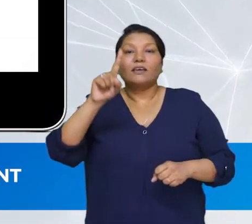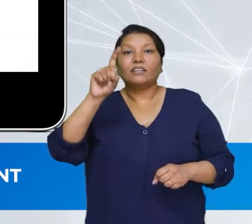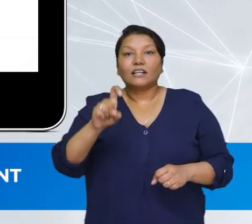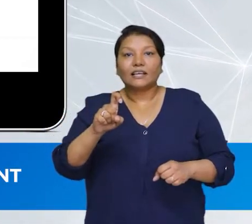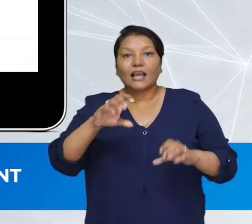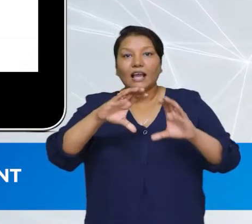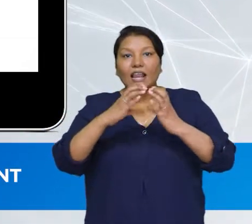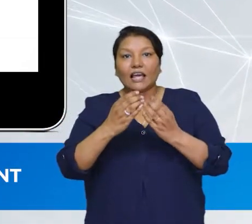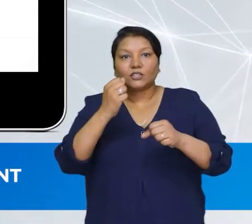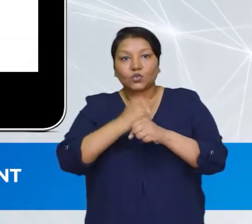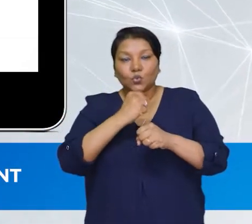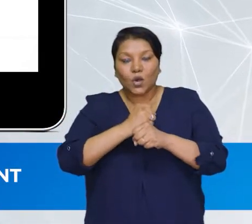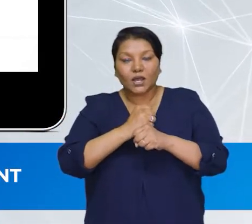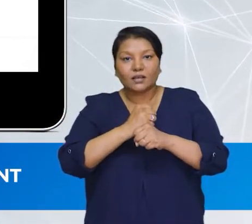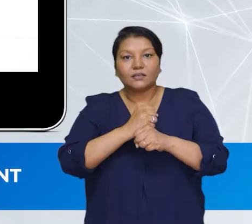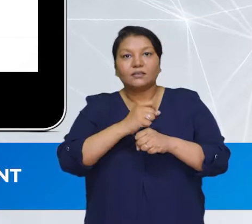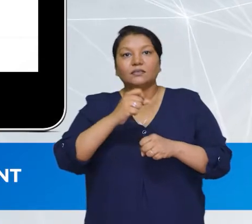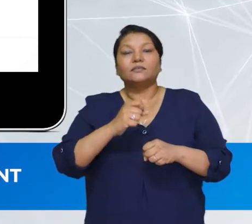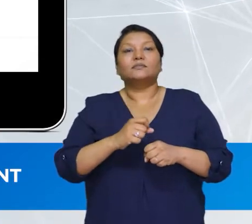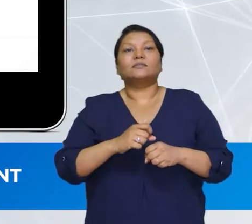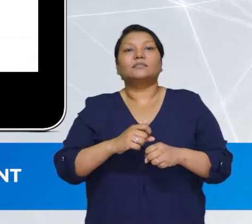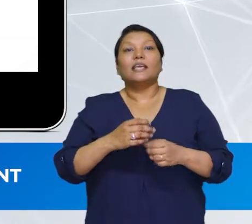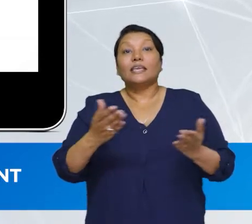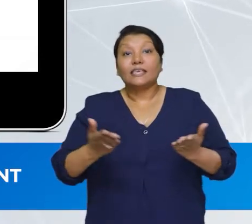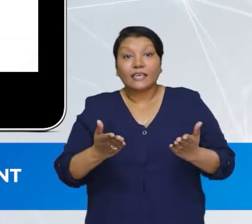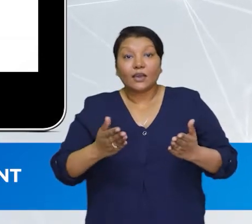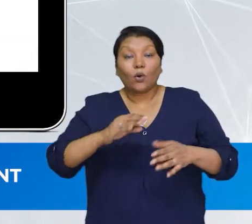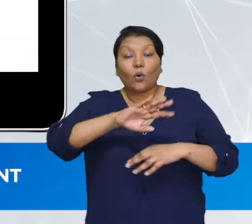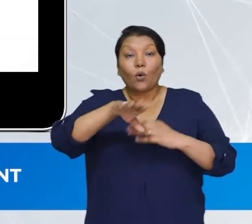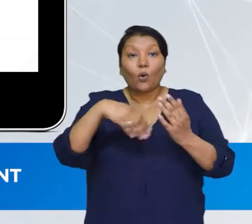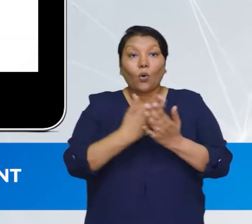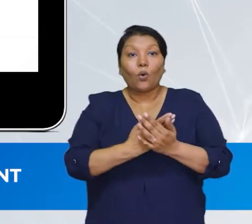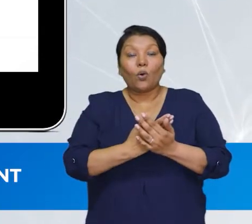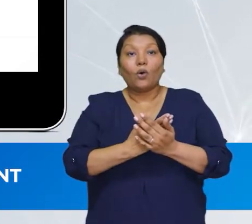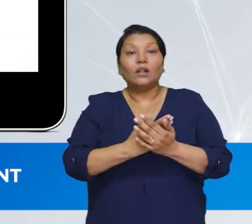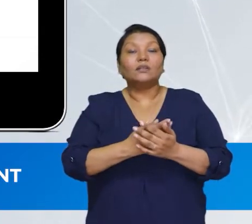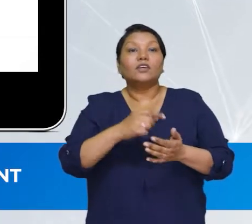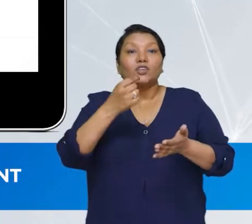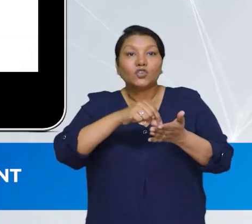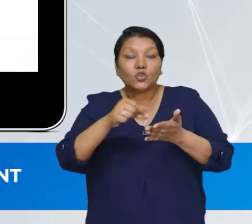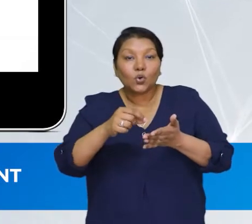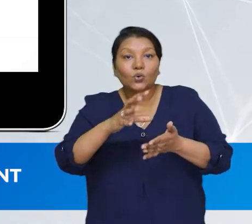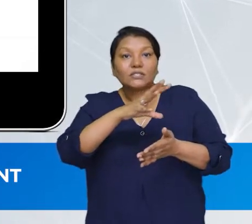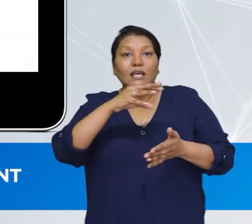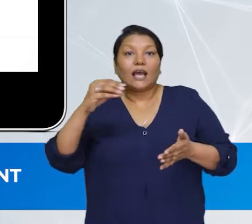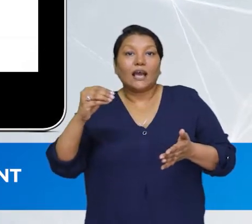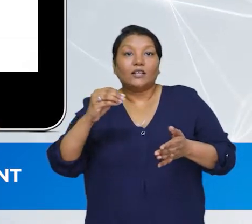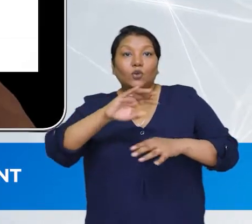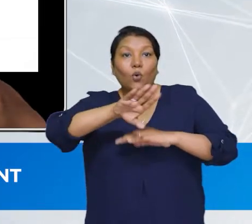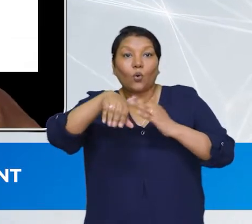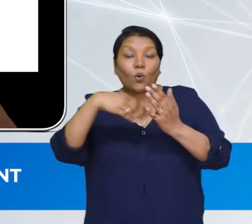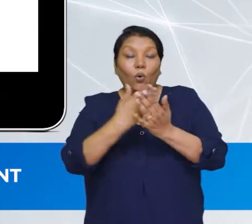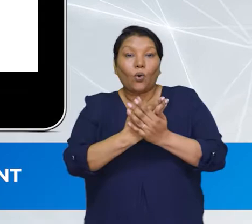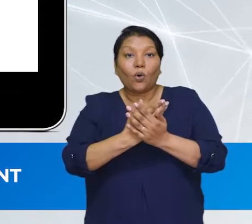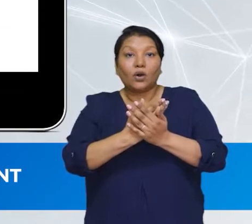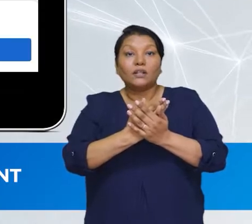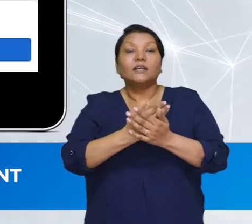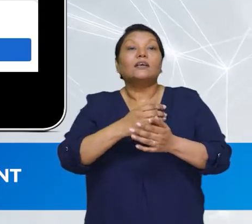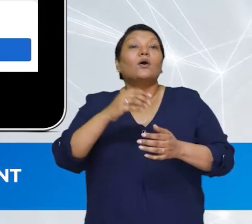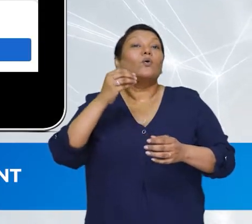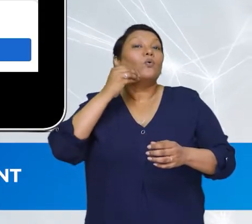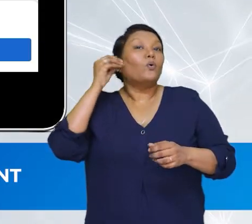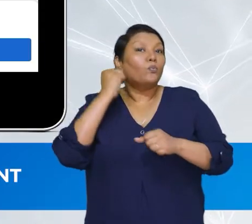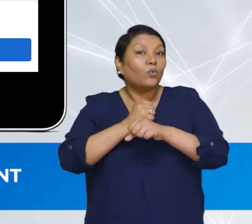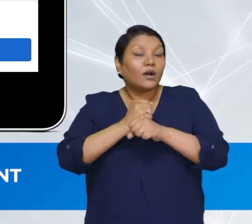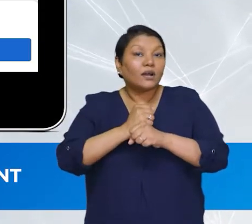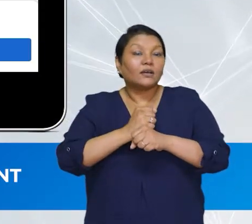You will also see all the assignments and materials posted by your subject teacher. This will be your course